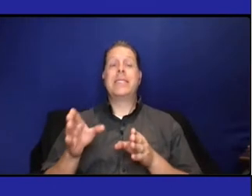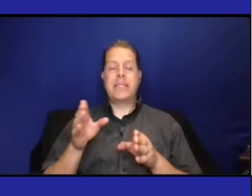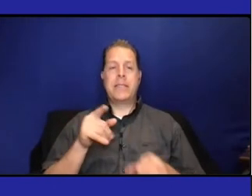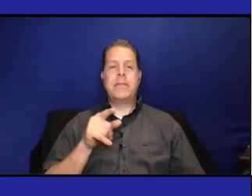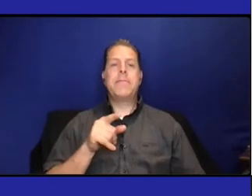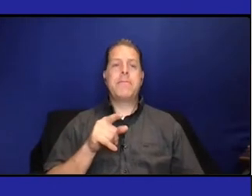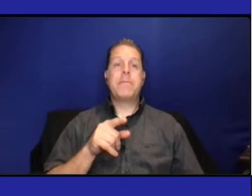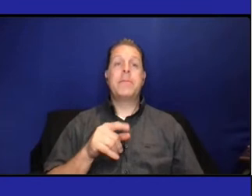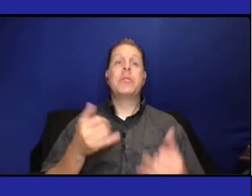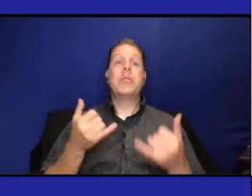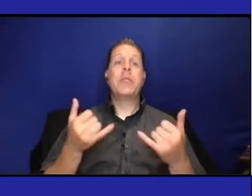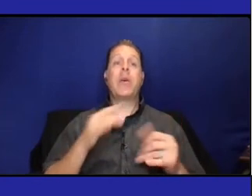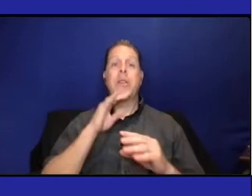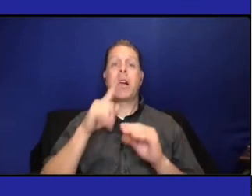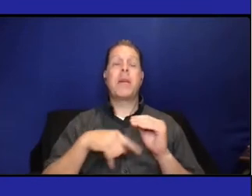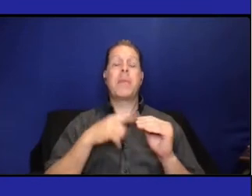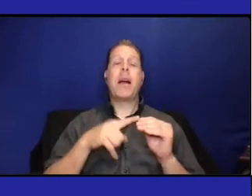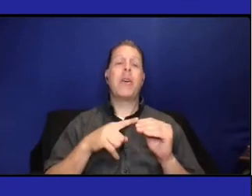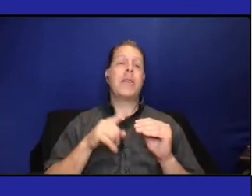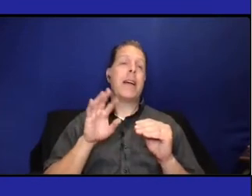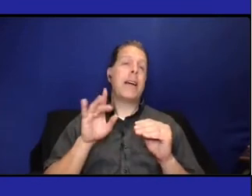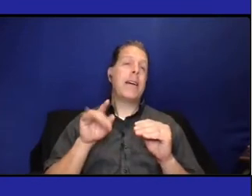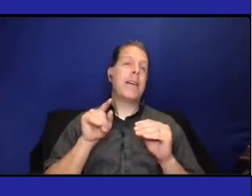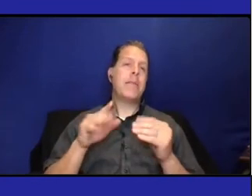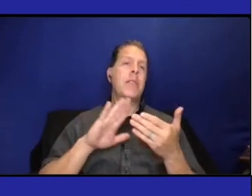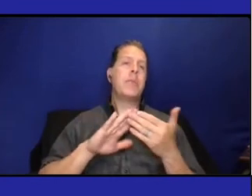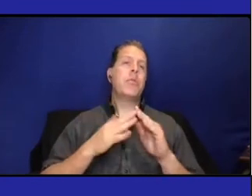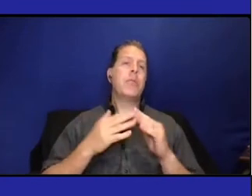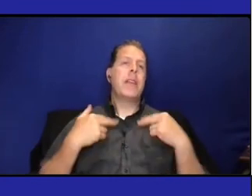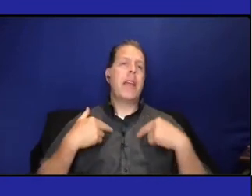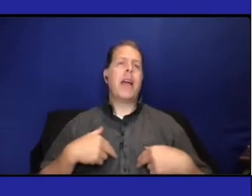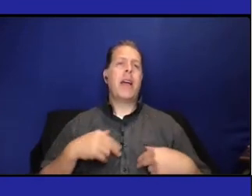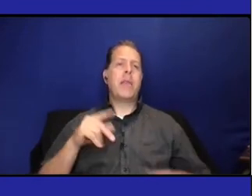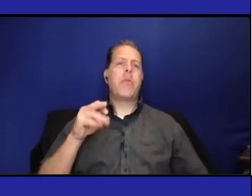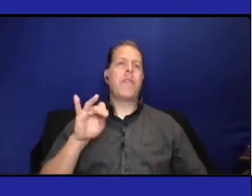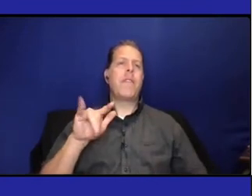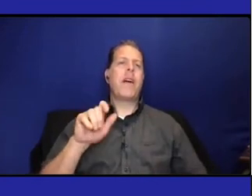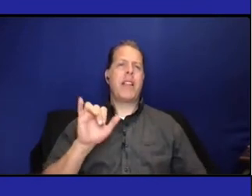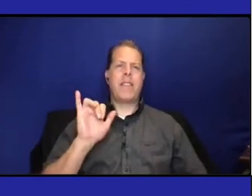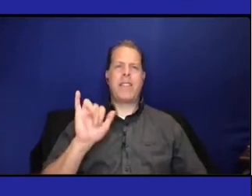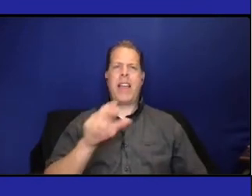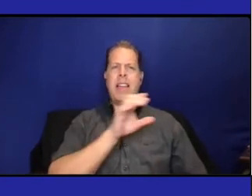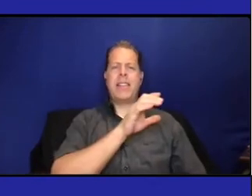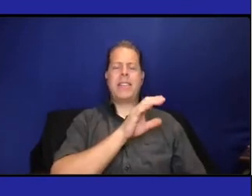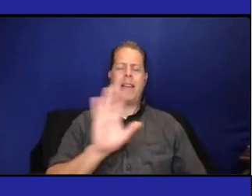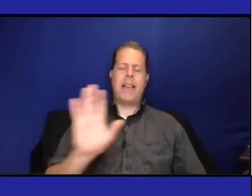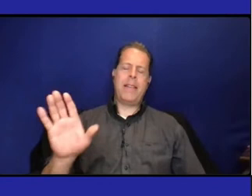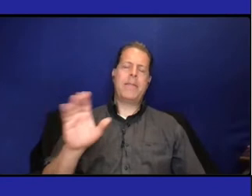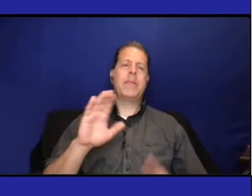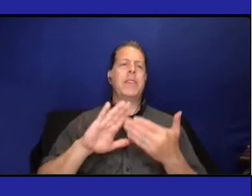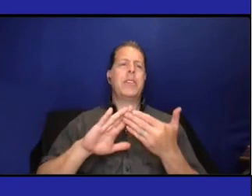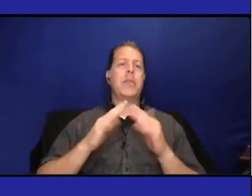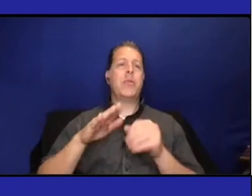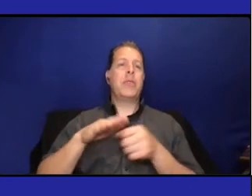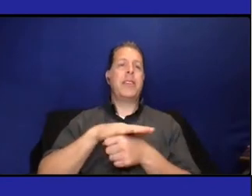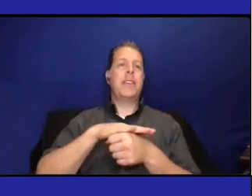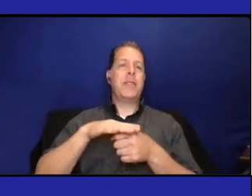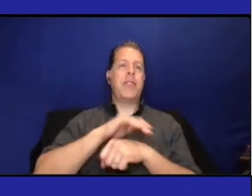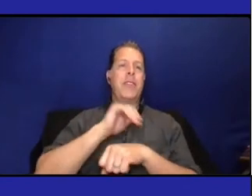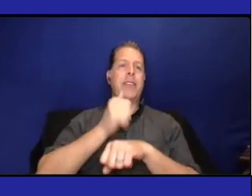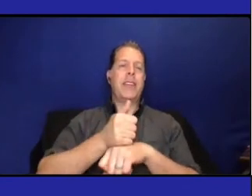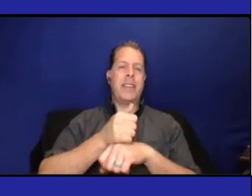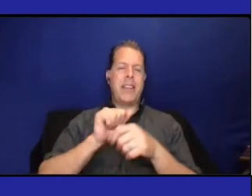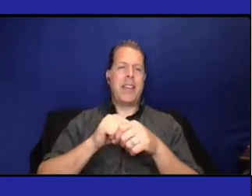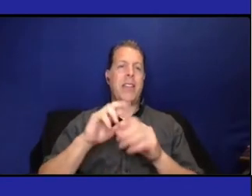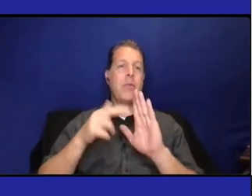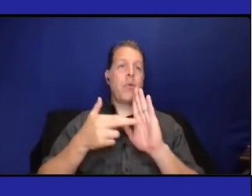So now I want to talk to you a little bit about the community health profile of this clinic, or of the community where this clinic is in, and the particular role that